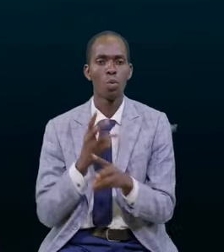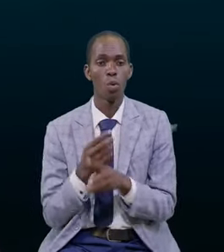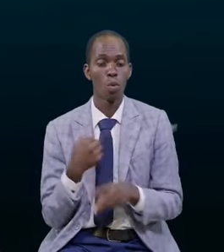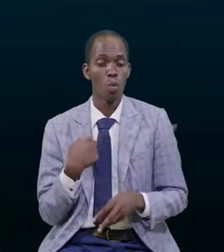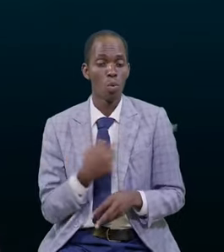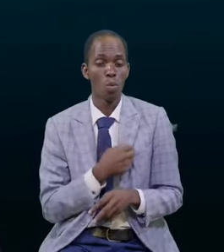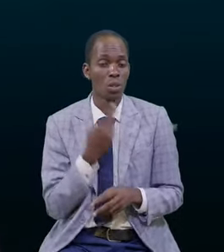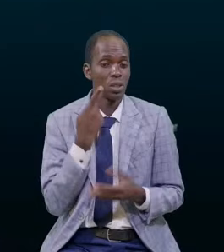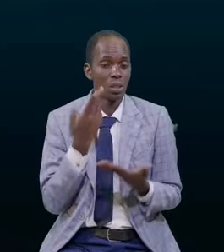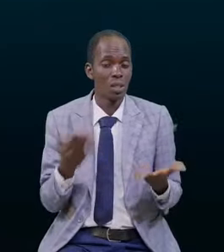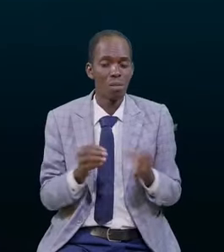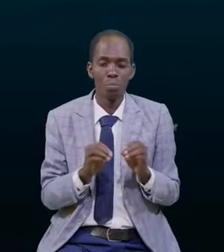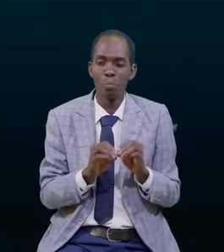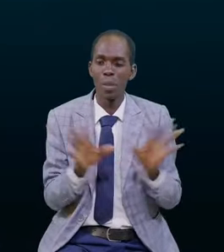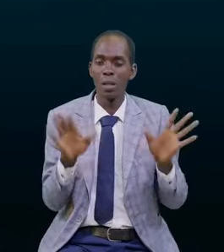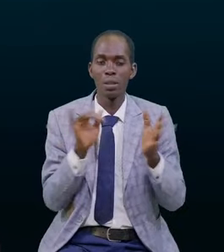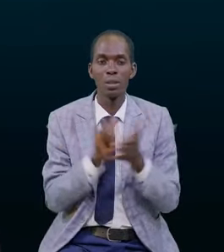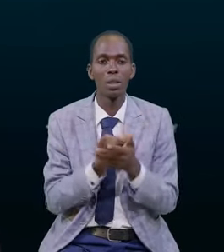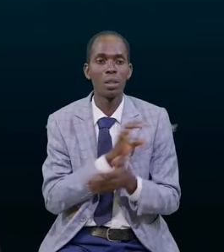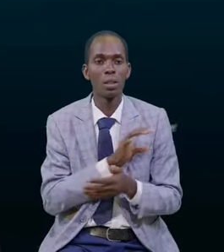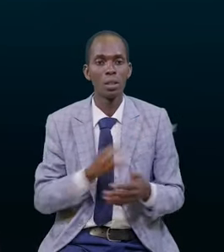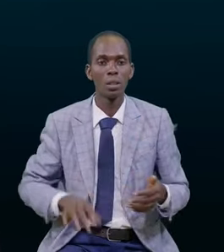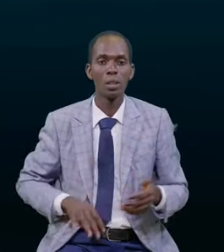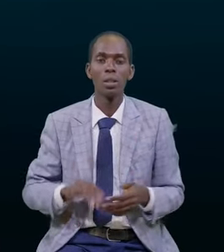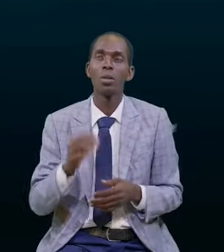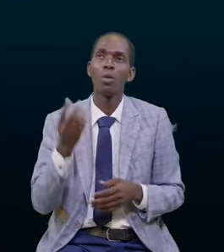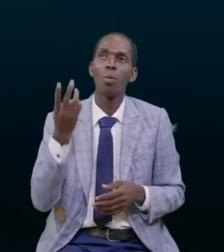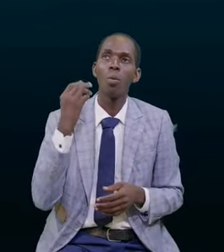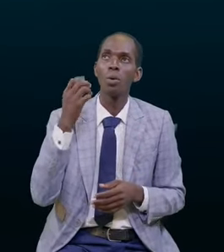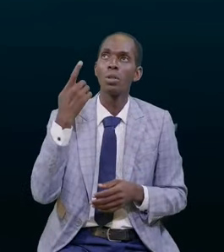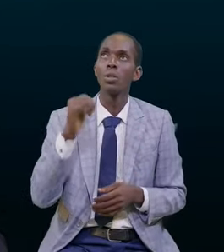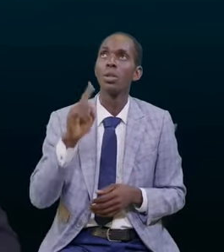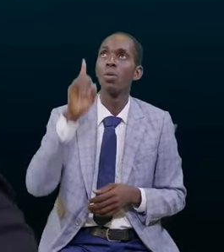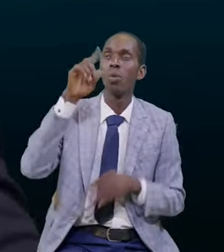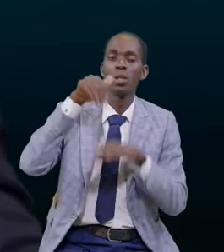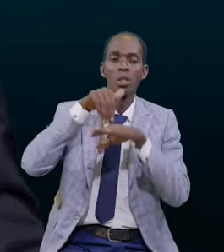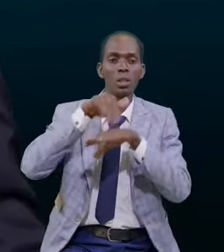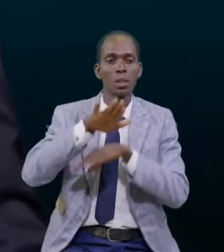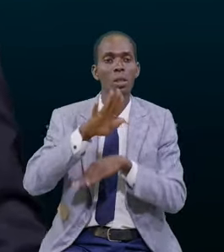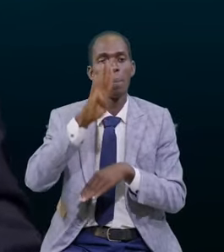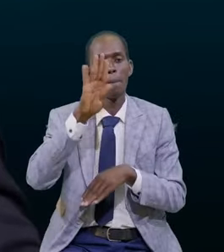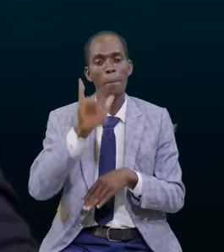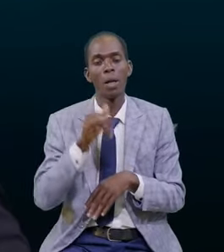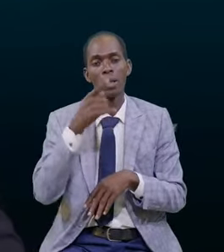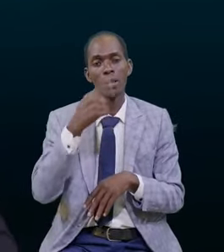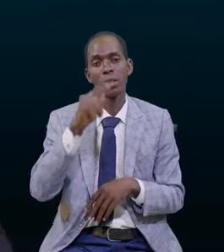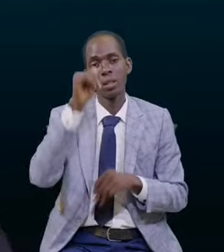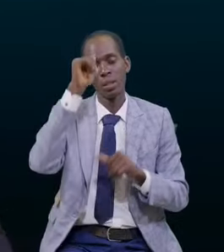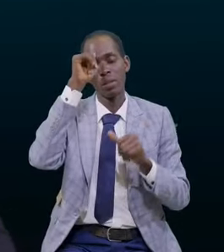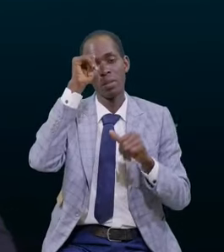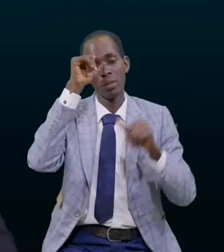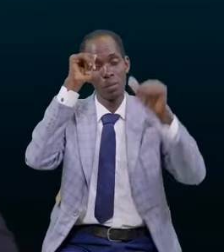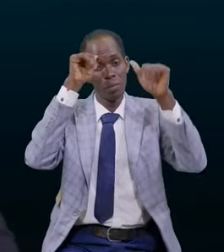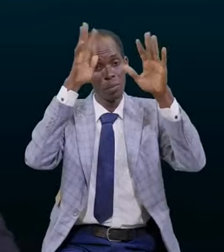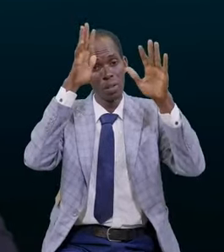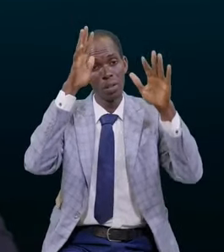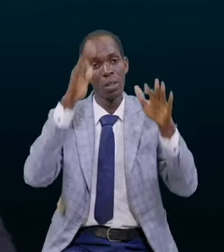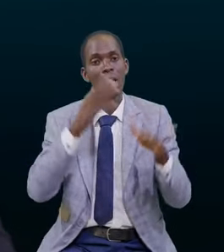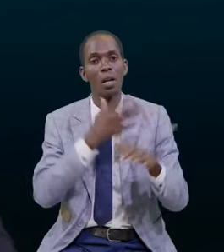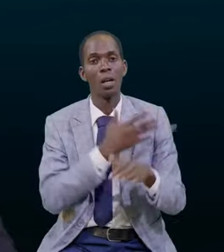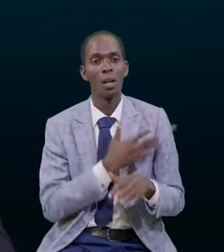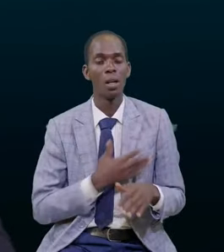was the Saint one the saint of the father and now as the saint one of the Father the general function of